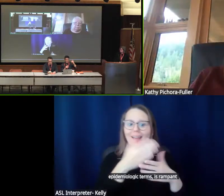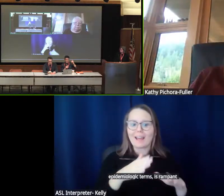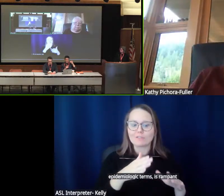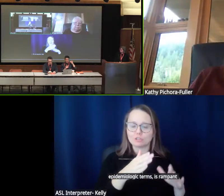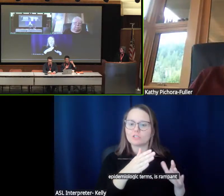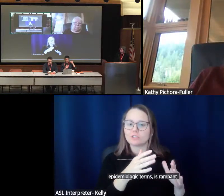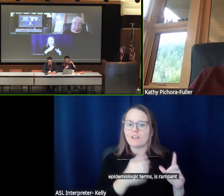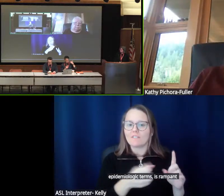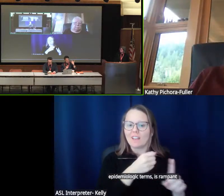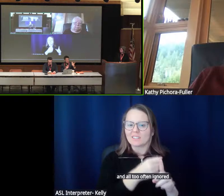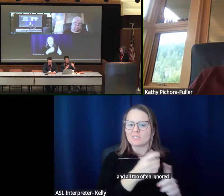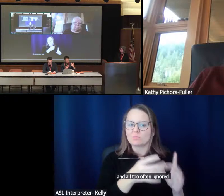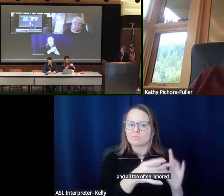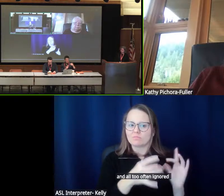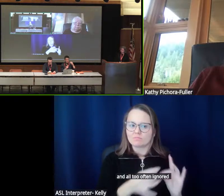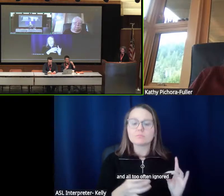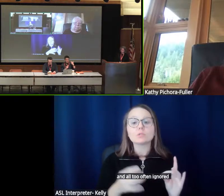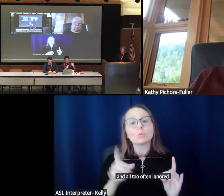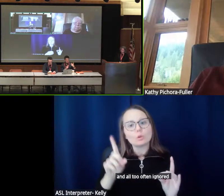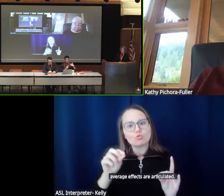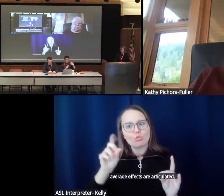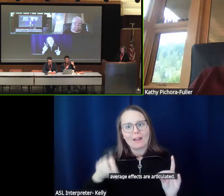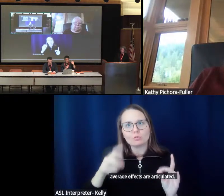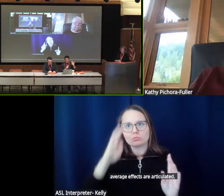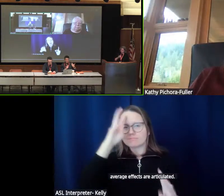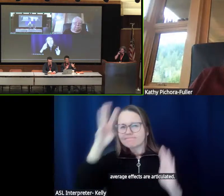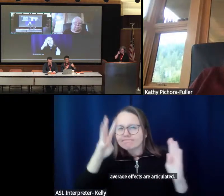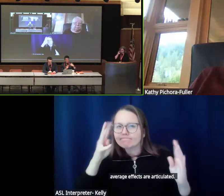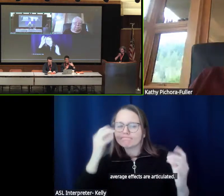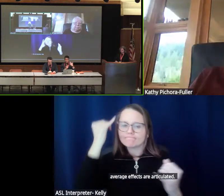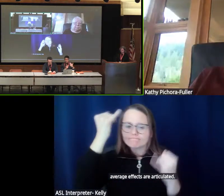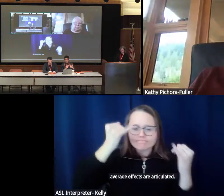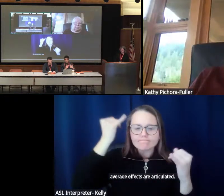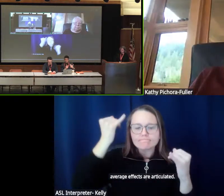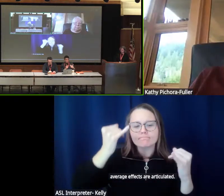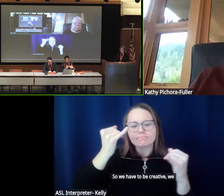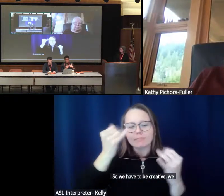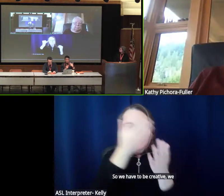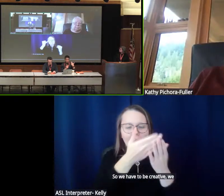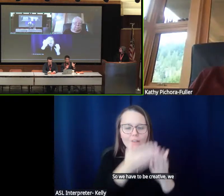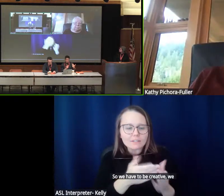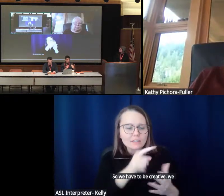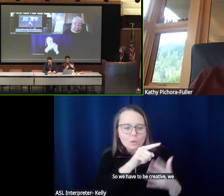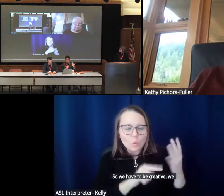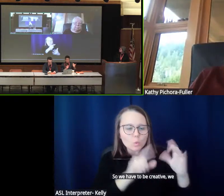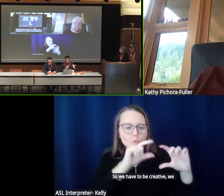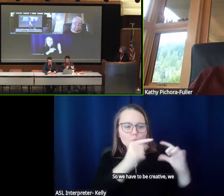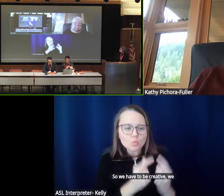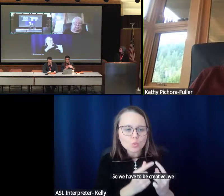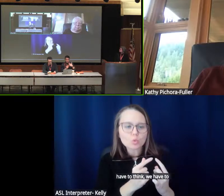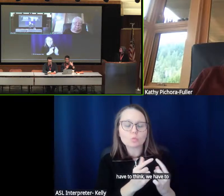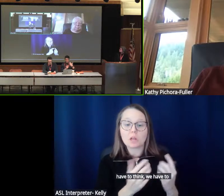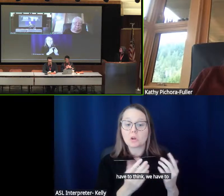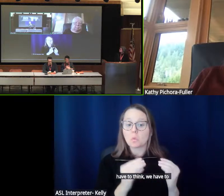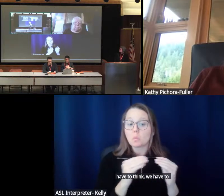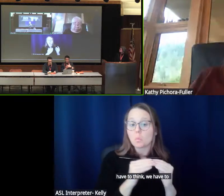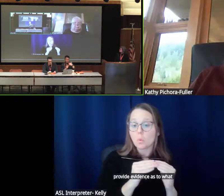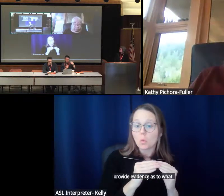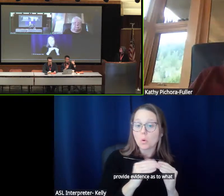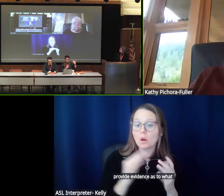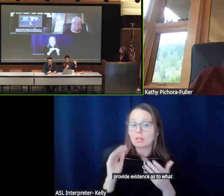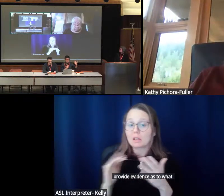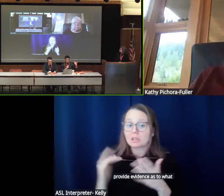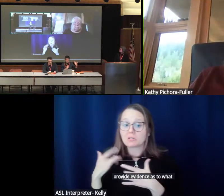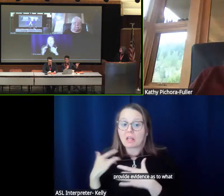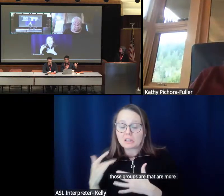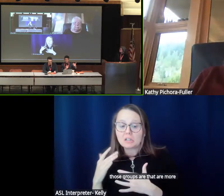articulated. And so we do have to be creative. We have to think. We have to provide evidence as to kind of what those groups are that are more or less likely to benefit from